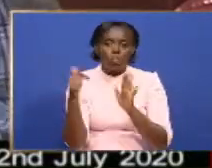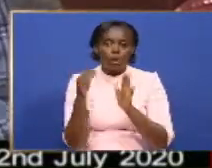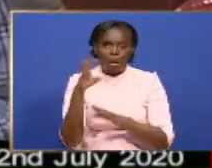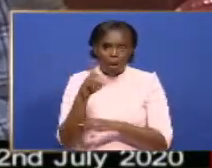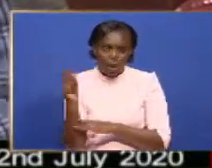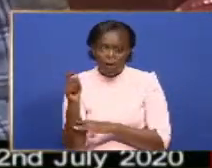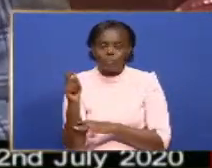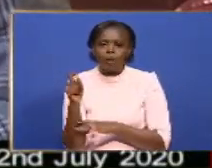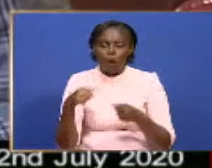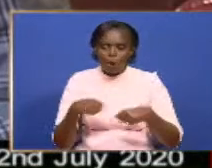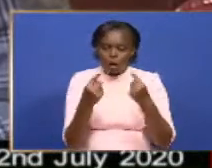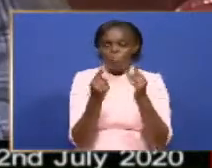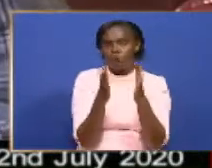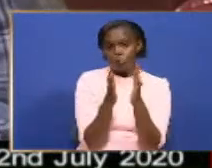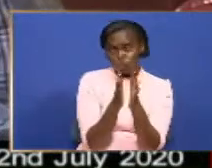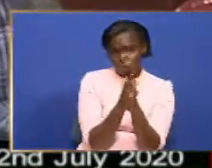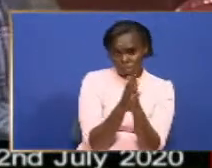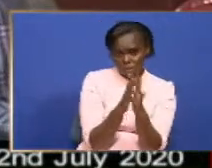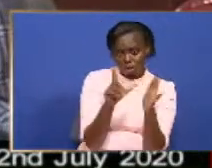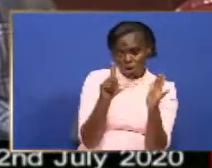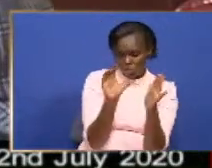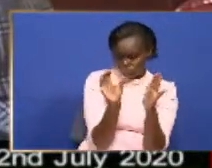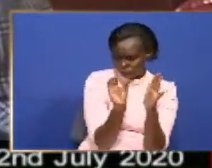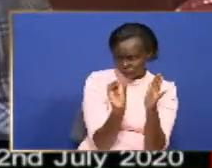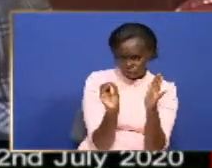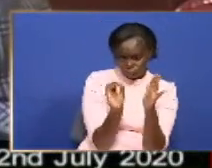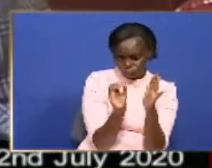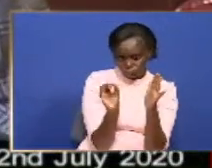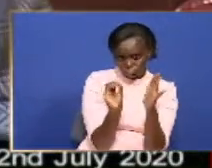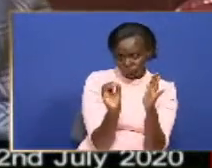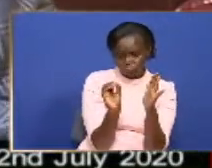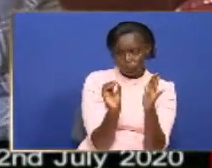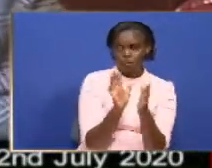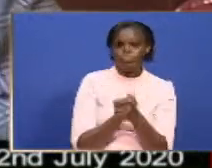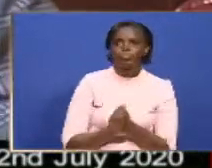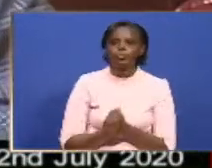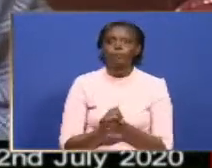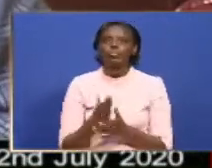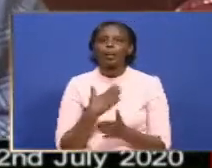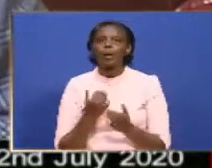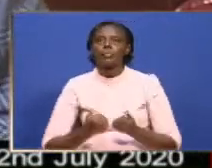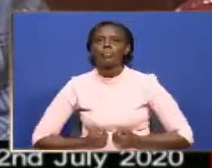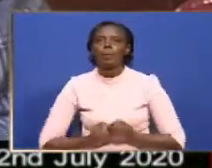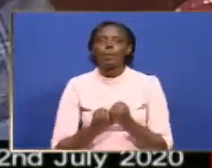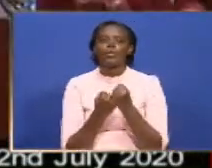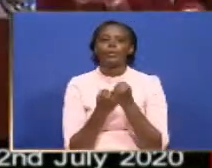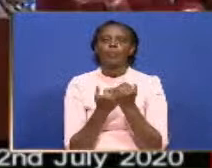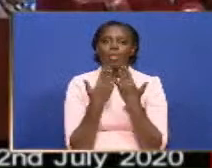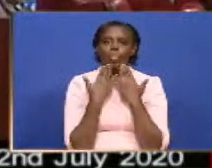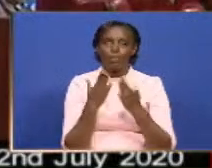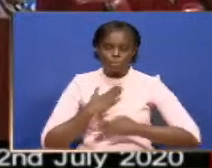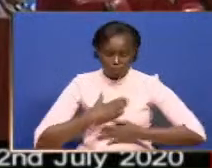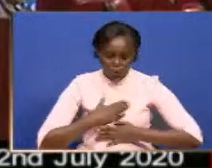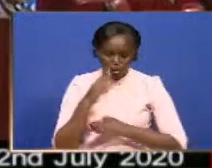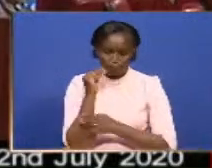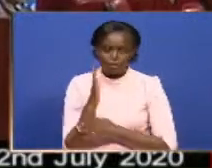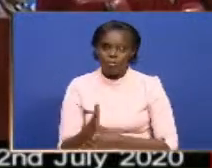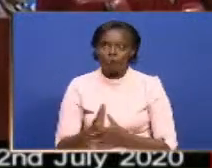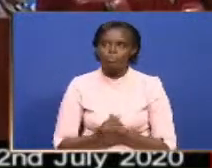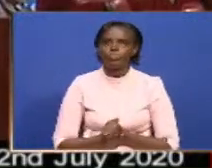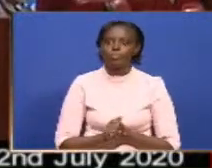in conflict with the existing laws. Otherwise, it will be shut down. I stand to support. Thank you, Madam Speaker.